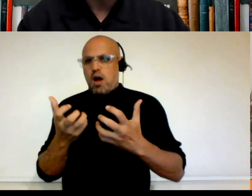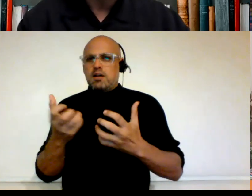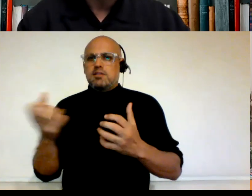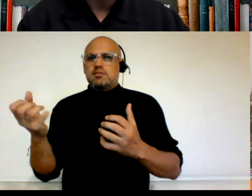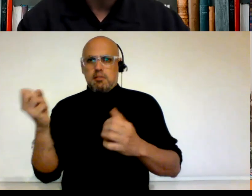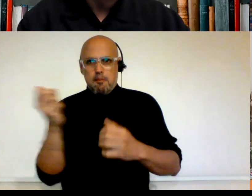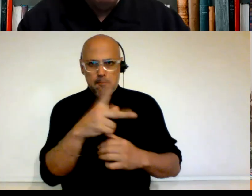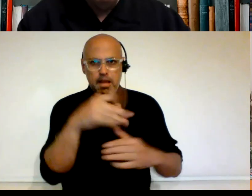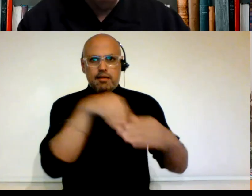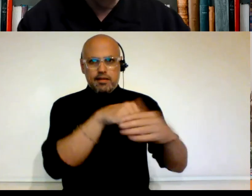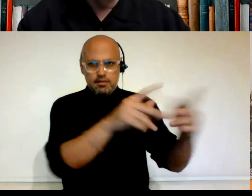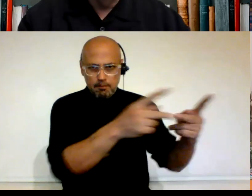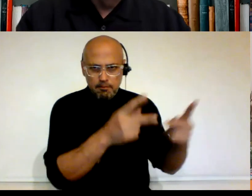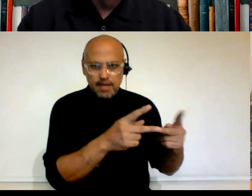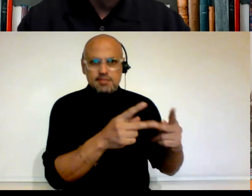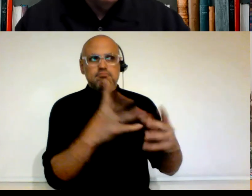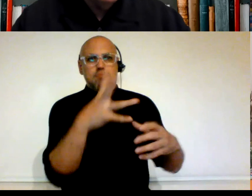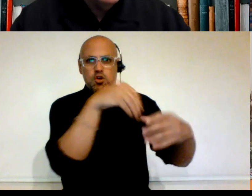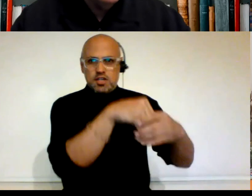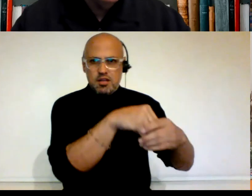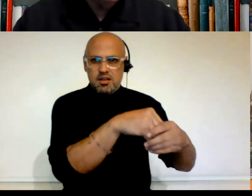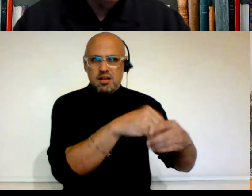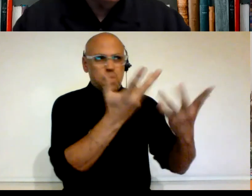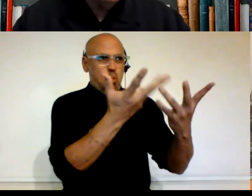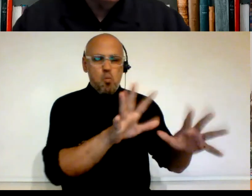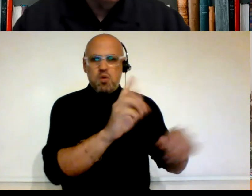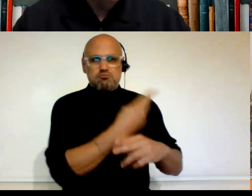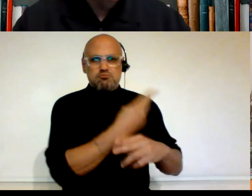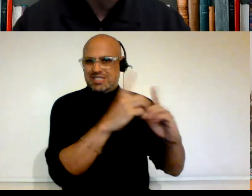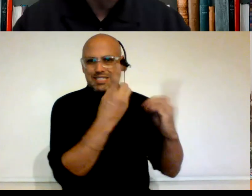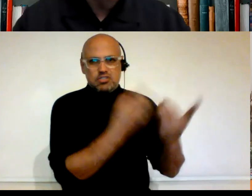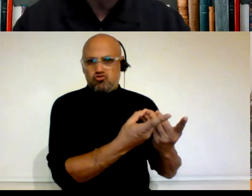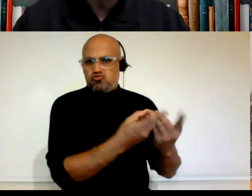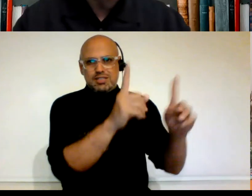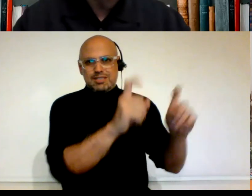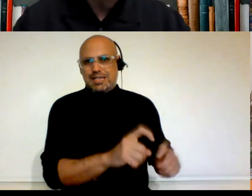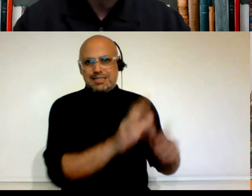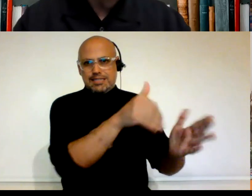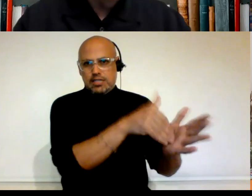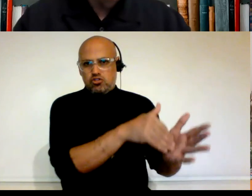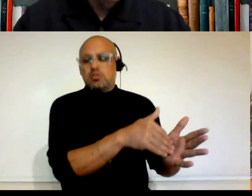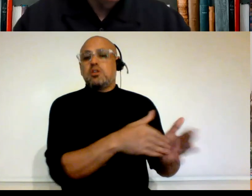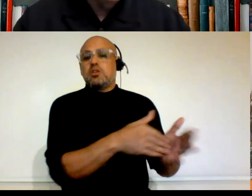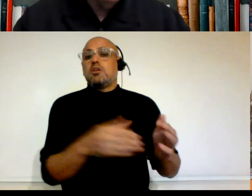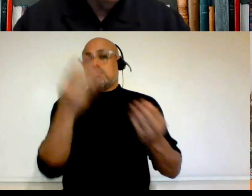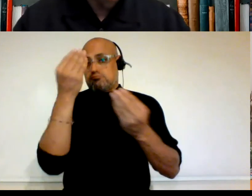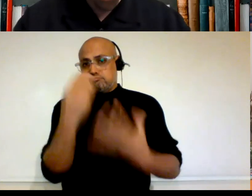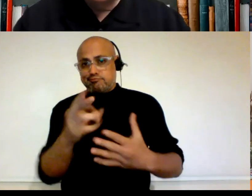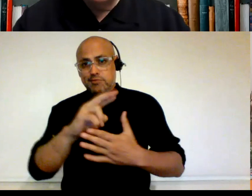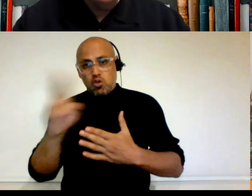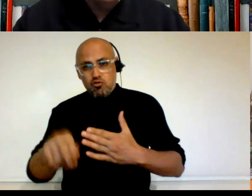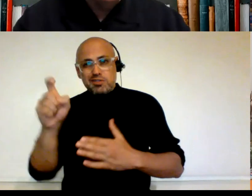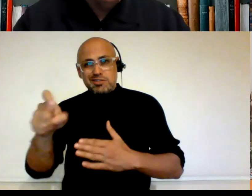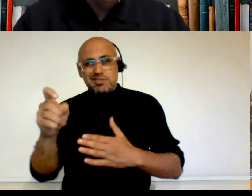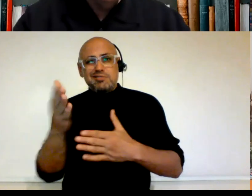on campus and participate, but not want to utilize the district's testing center. I will say that the results should be within